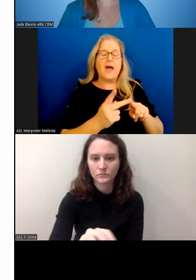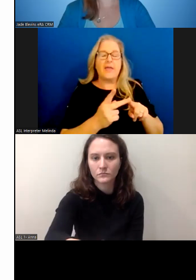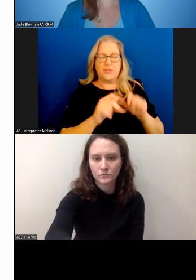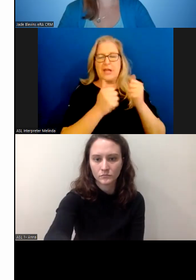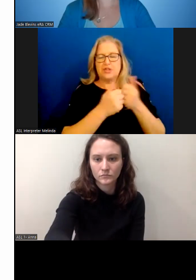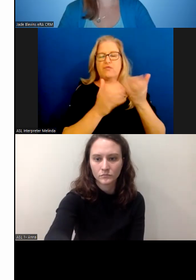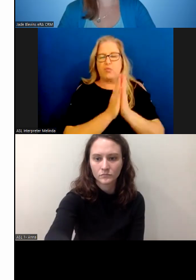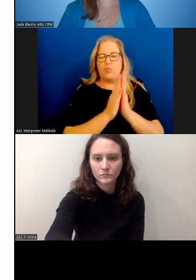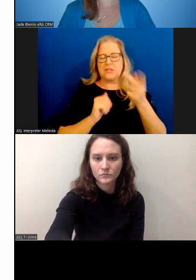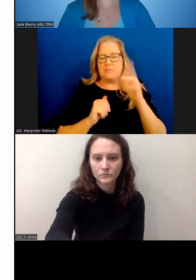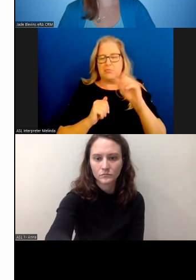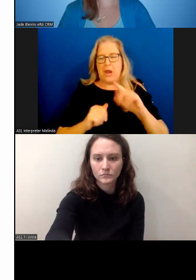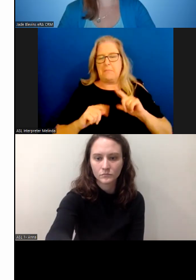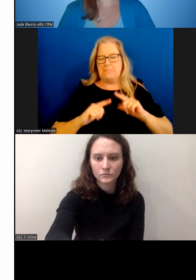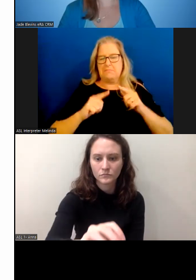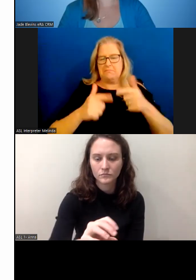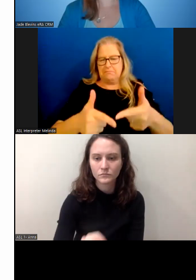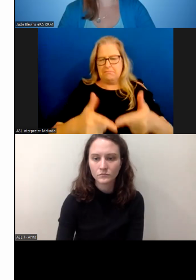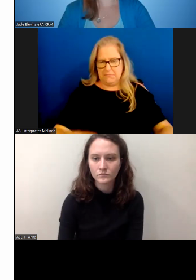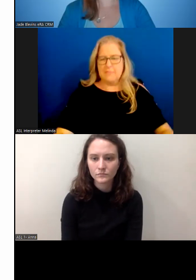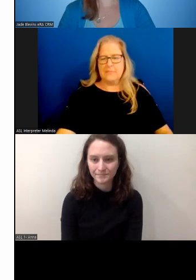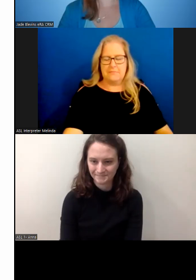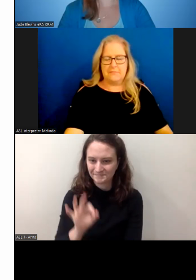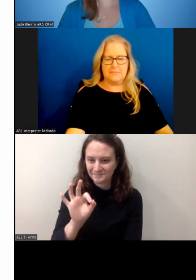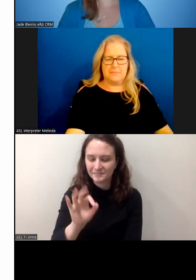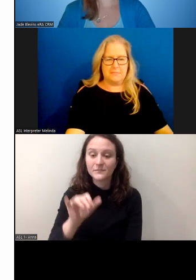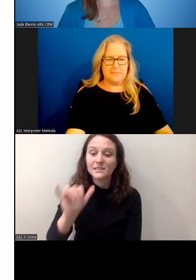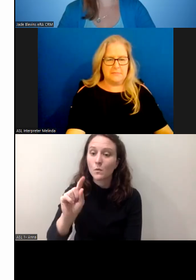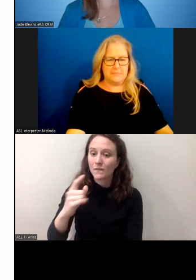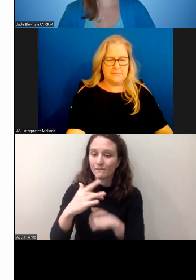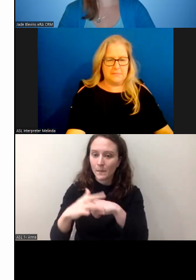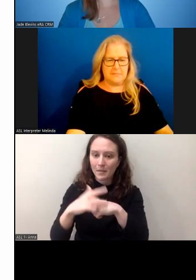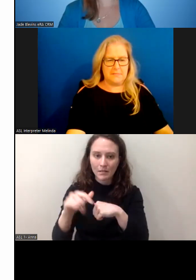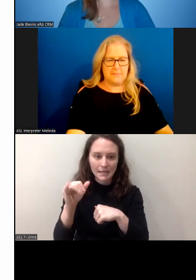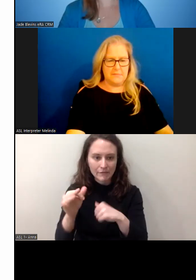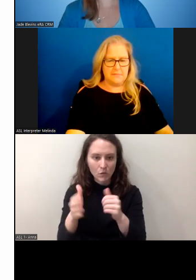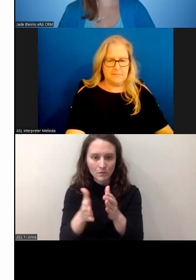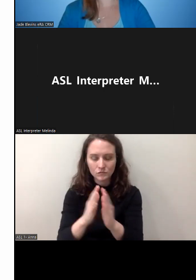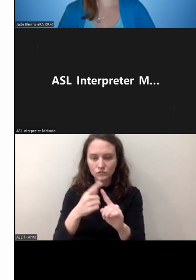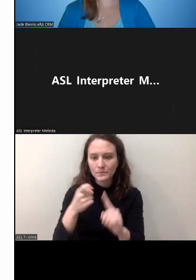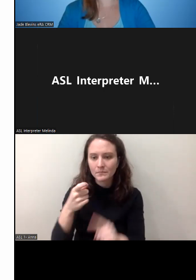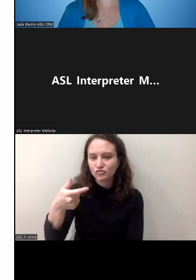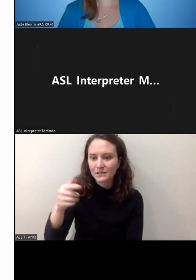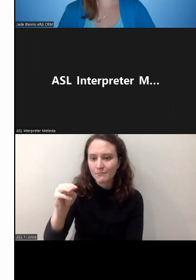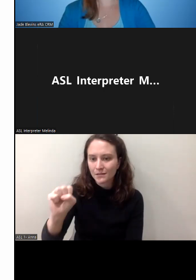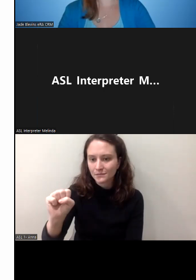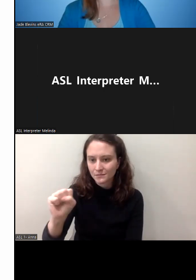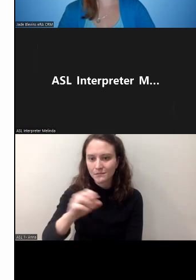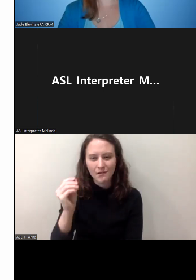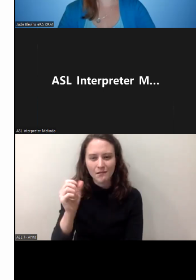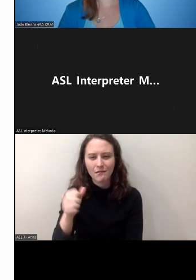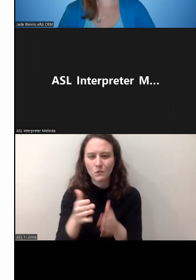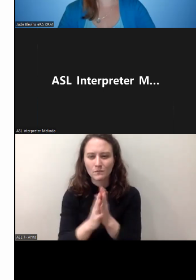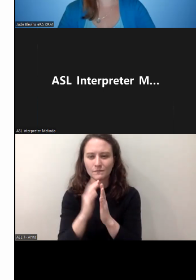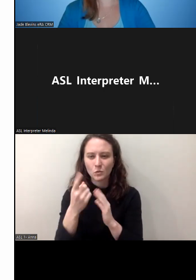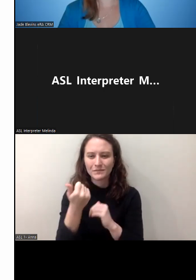PRAM. It's only available if requested by the grants management specialist, by the GMS, and it could be requesting any number of